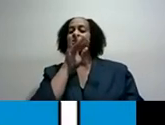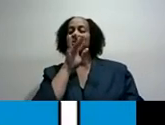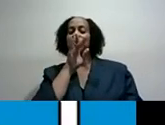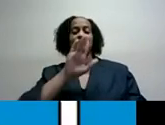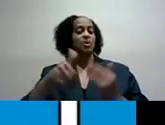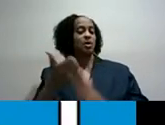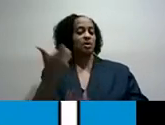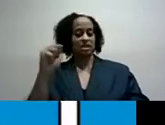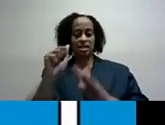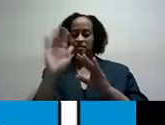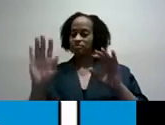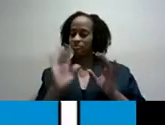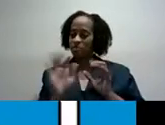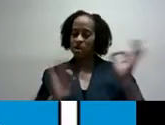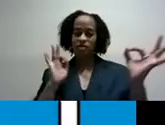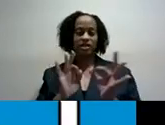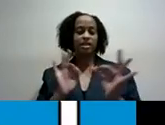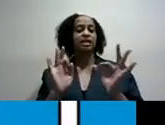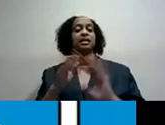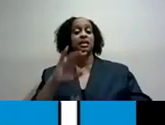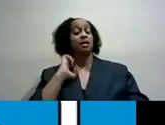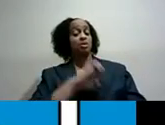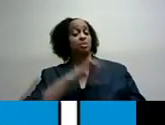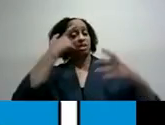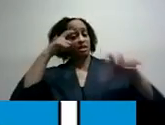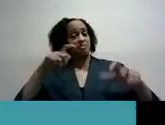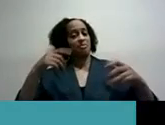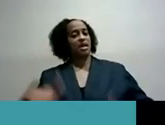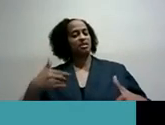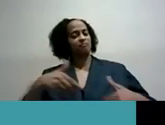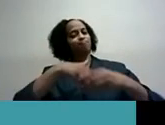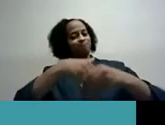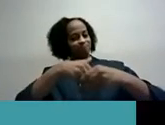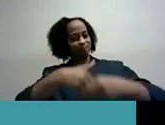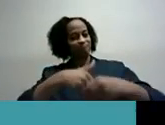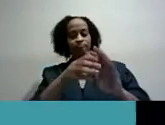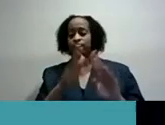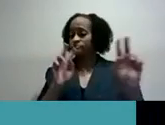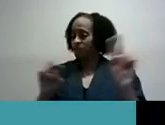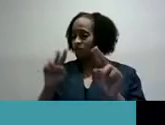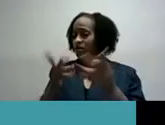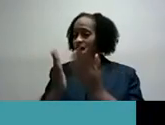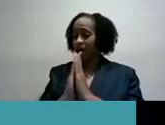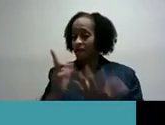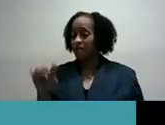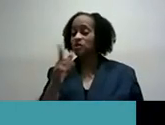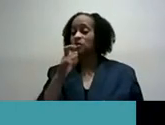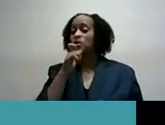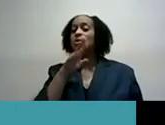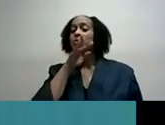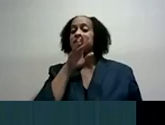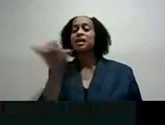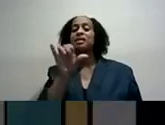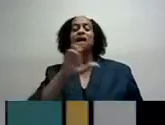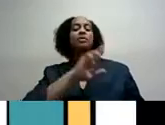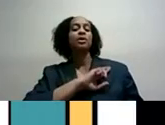10 perfectly. The elder was amazed and shook his hand. Turning to the others, he asked, "Who will recite like